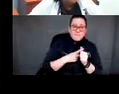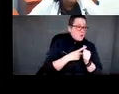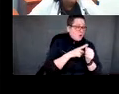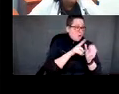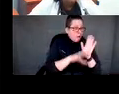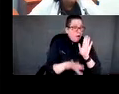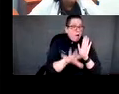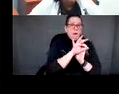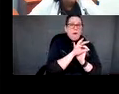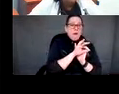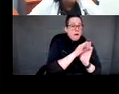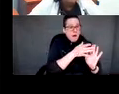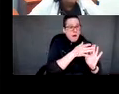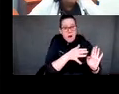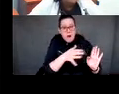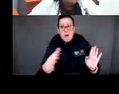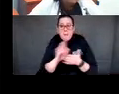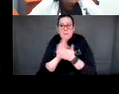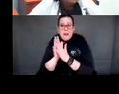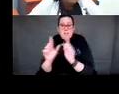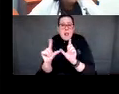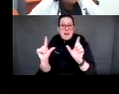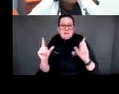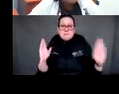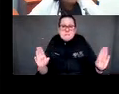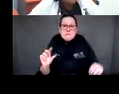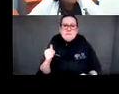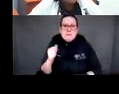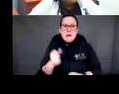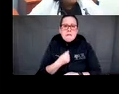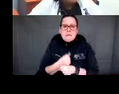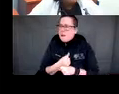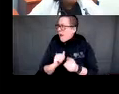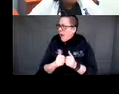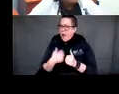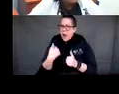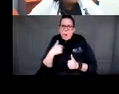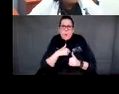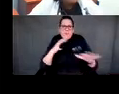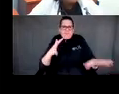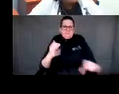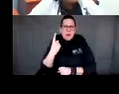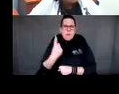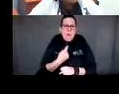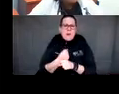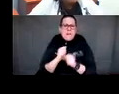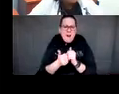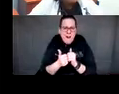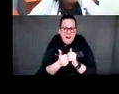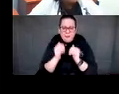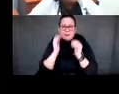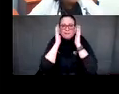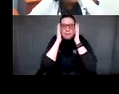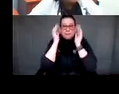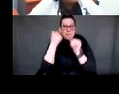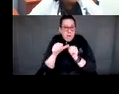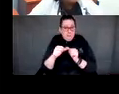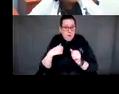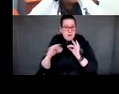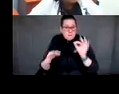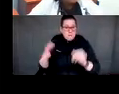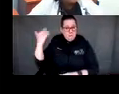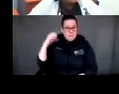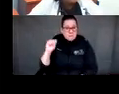discovered until it is licensed. And so how are we able to do this in 1 year? Well, remember I talked about SARS